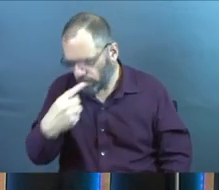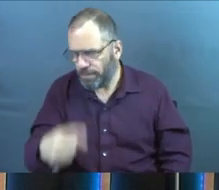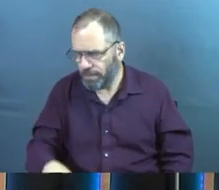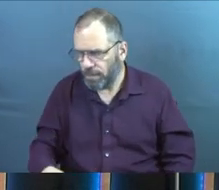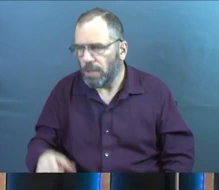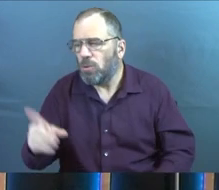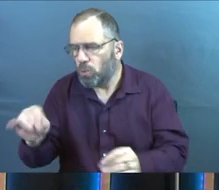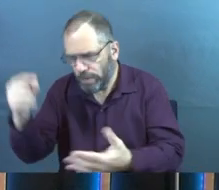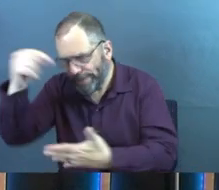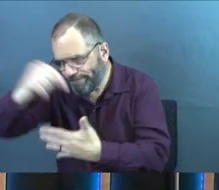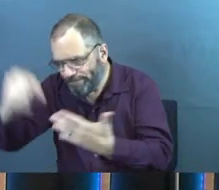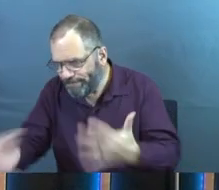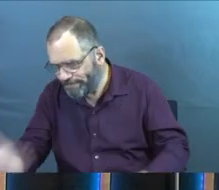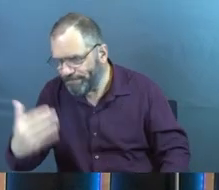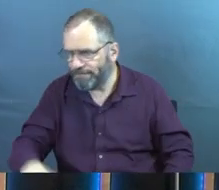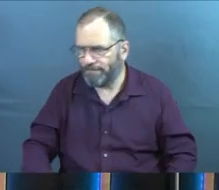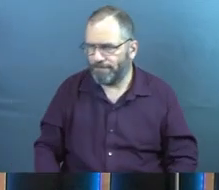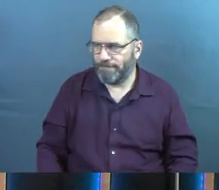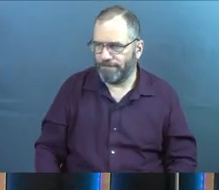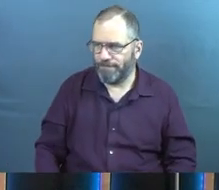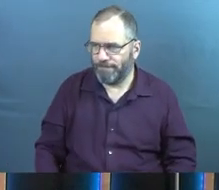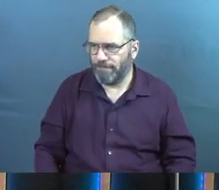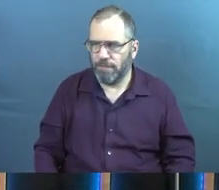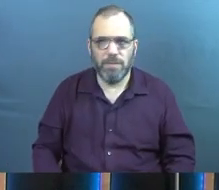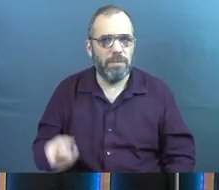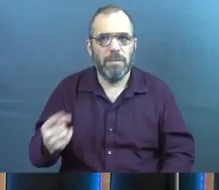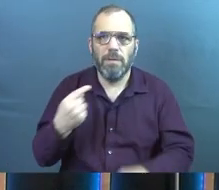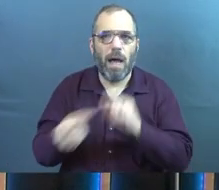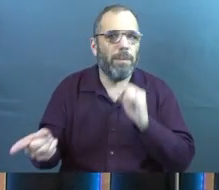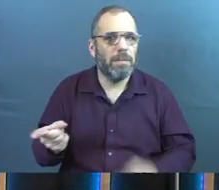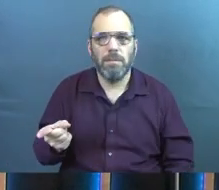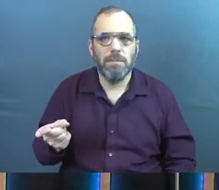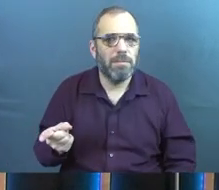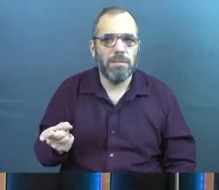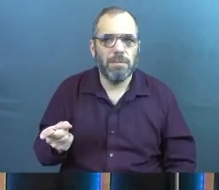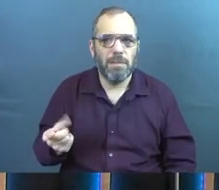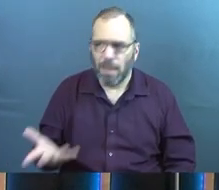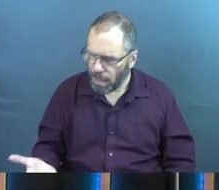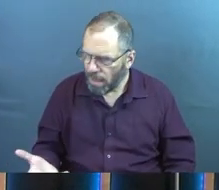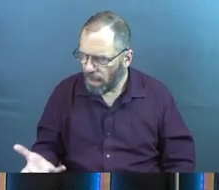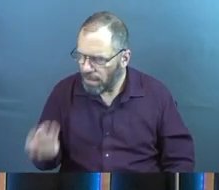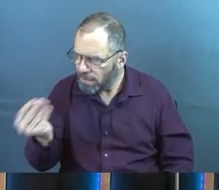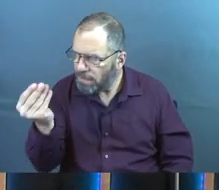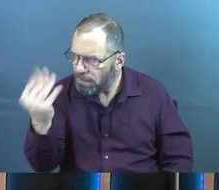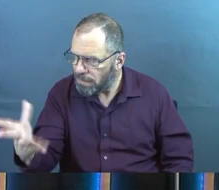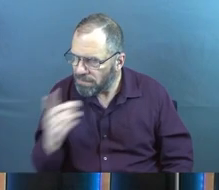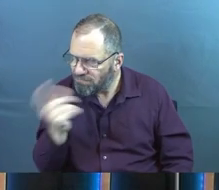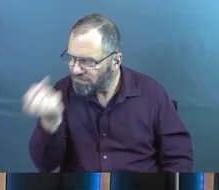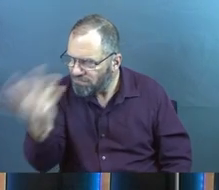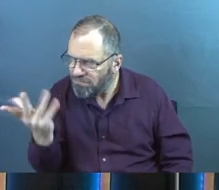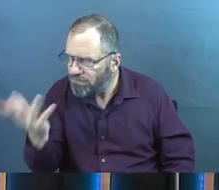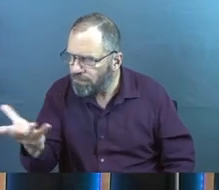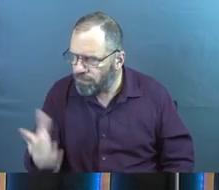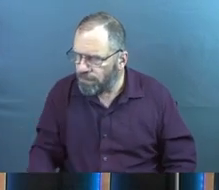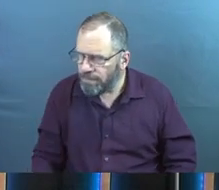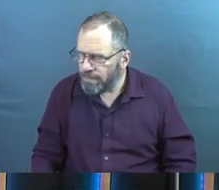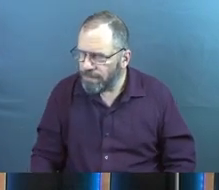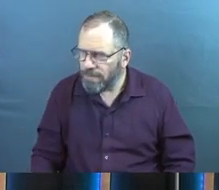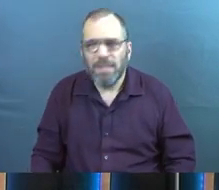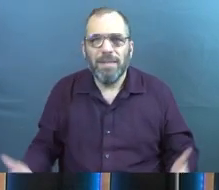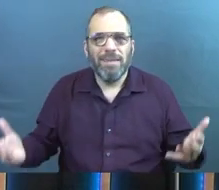way. Be like this. Exact opposite. And it's like, dude, why are you not grasping this?